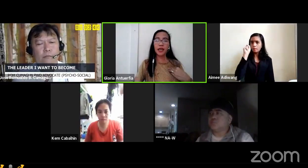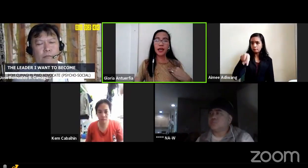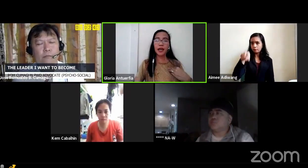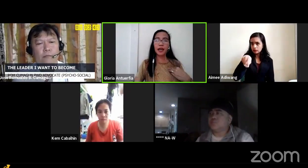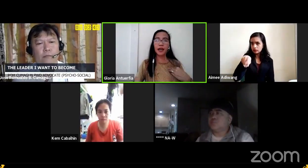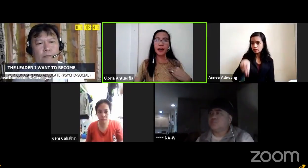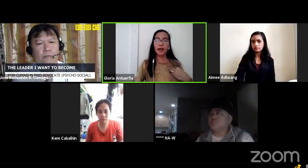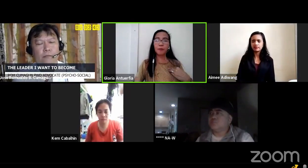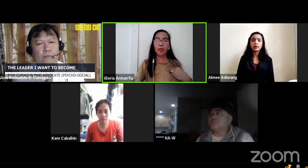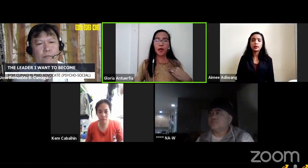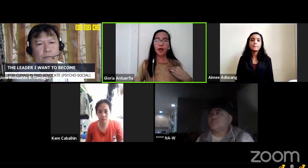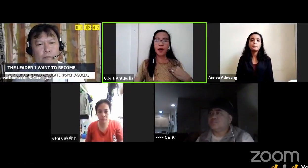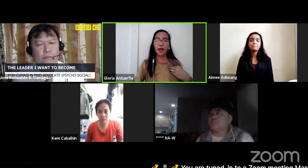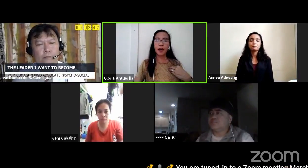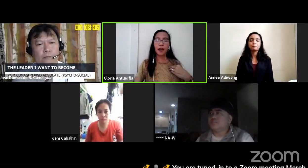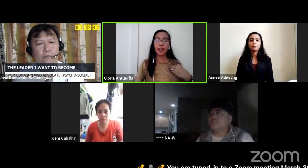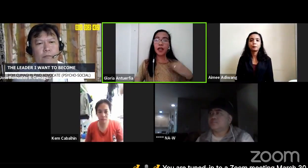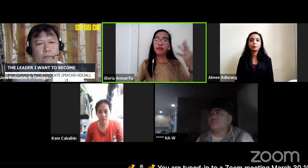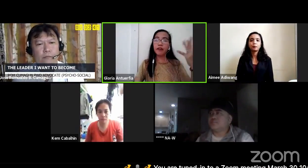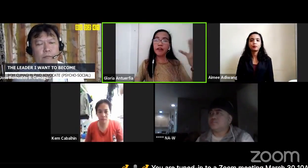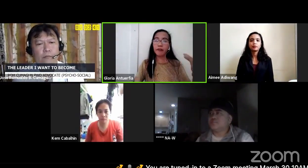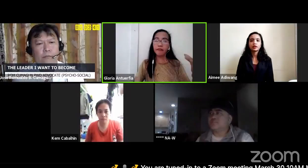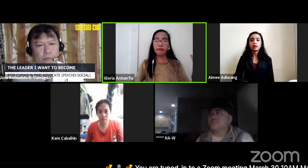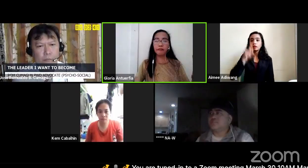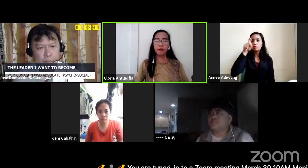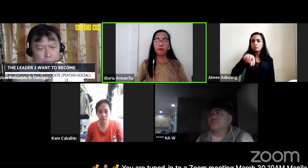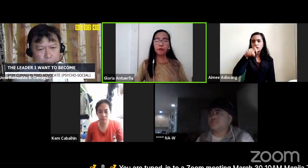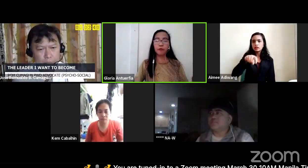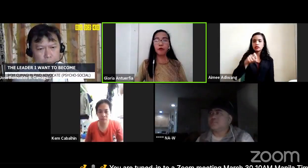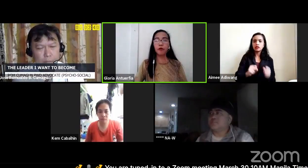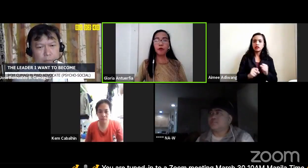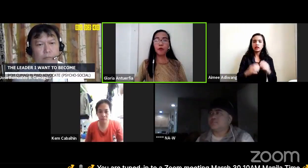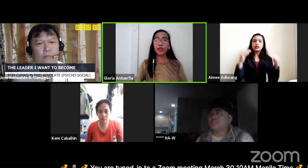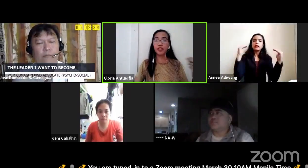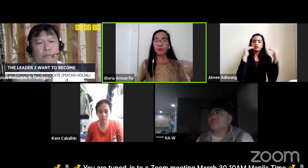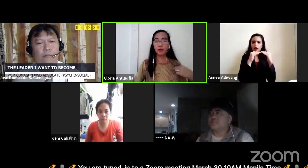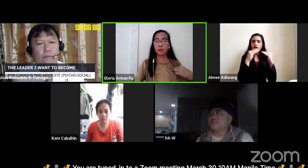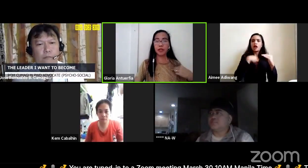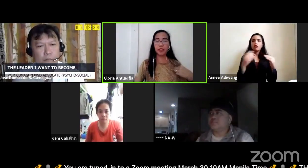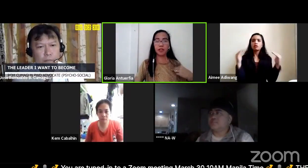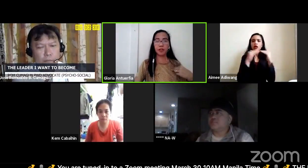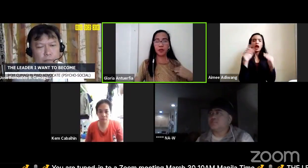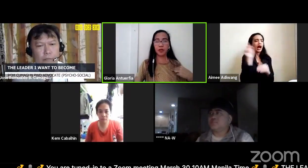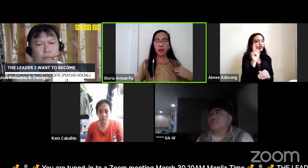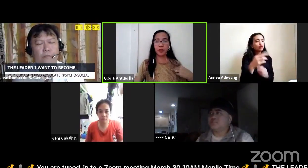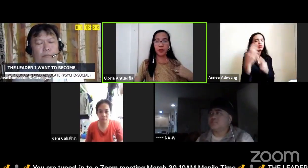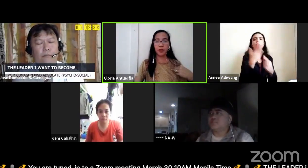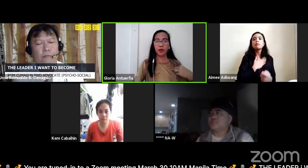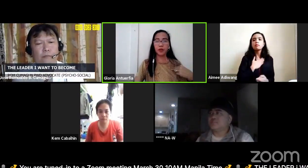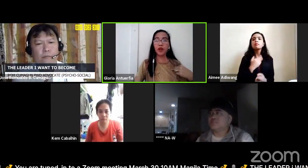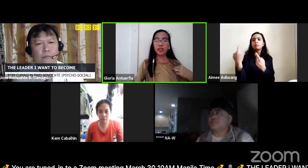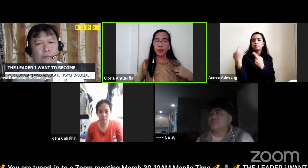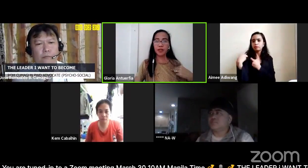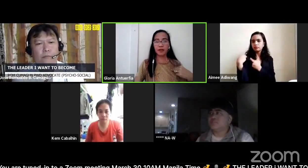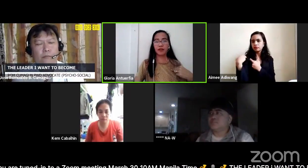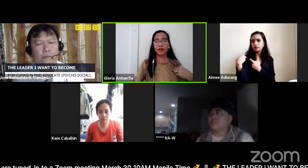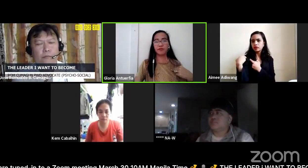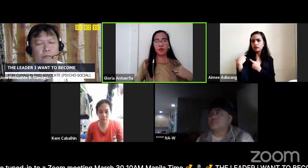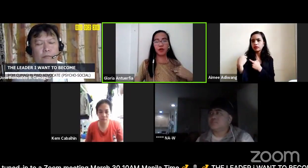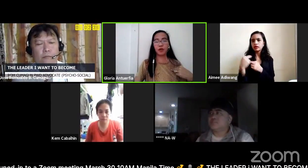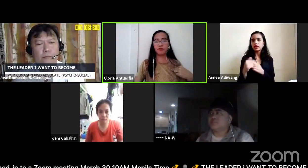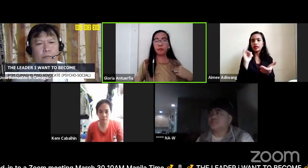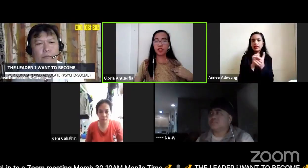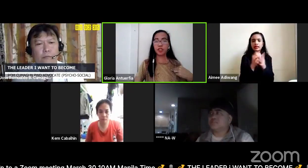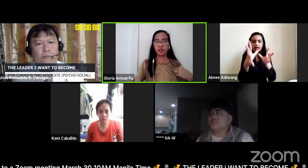be uh, clear enough to know what is my responsibility to accept that